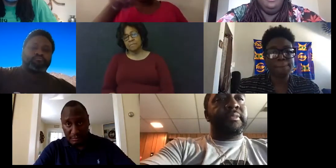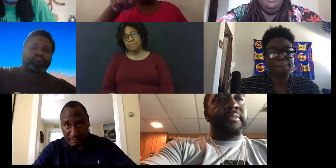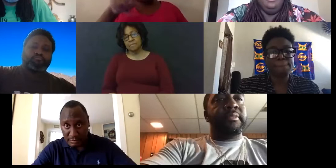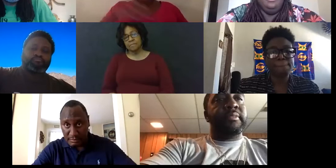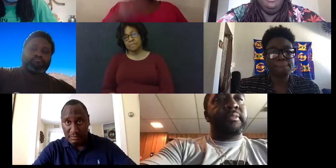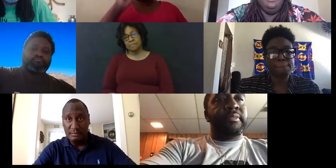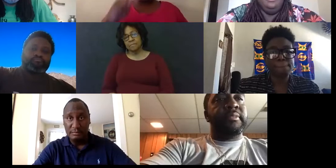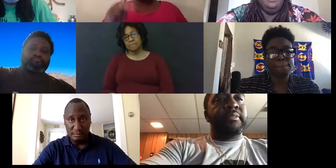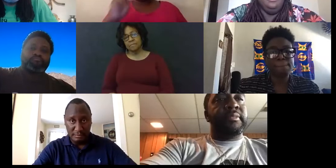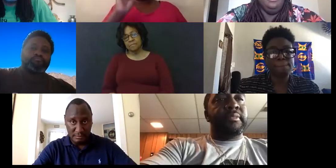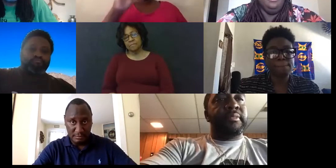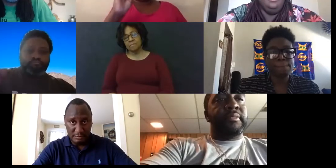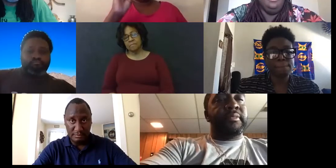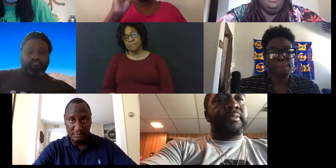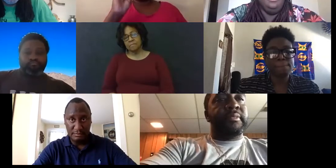Okay. So